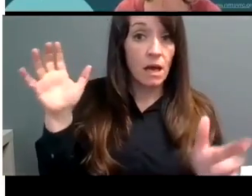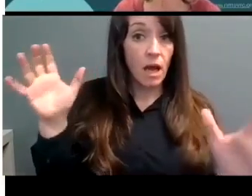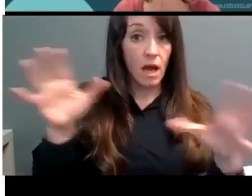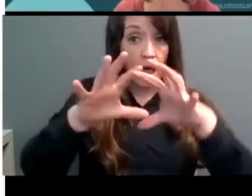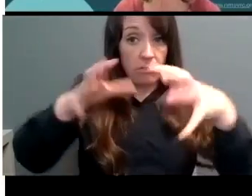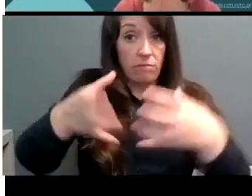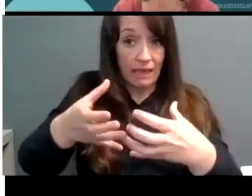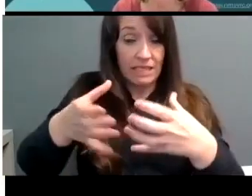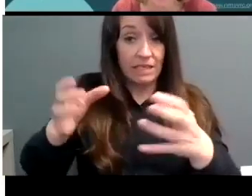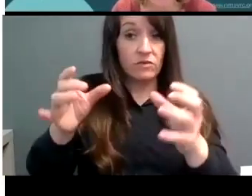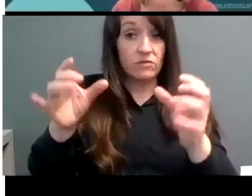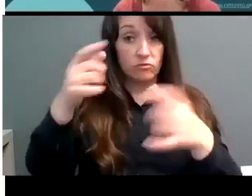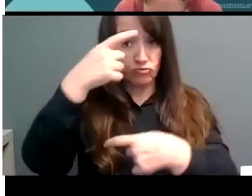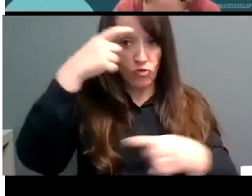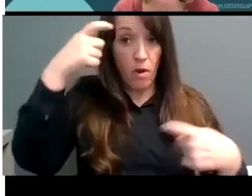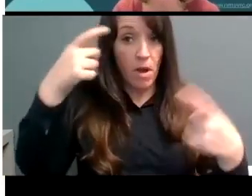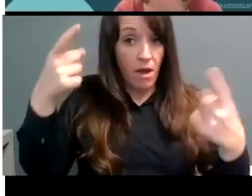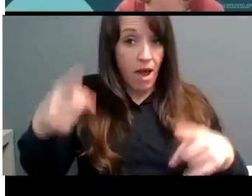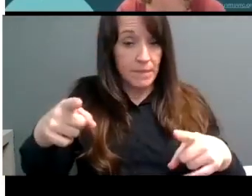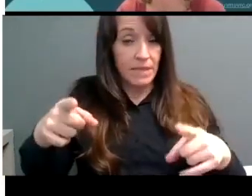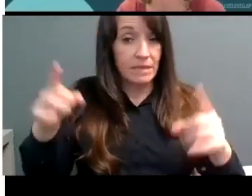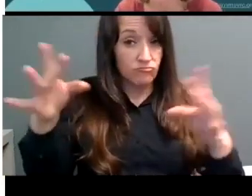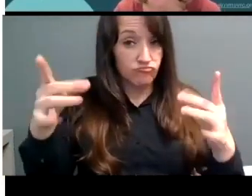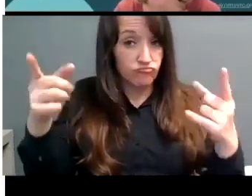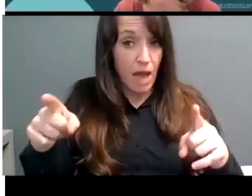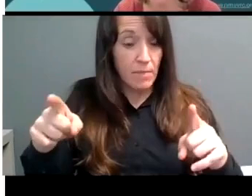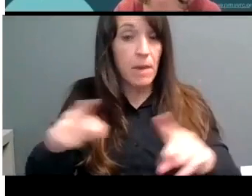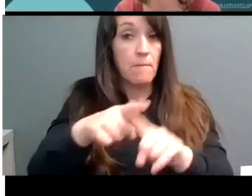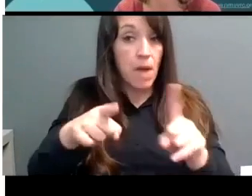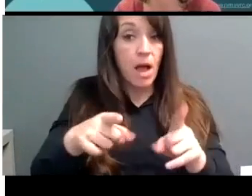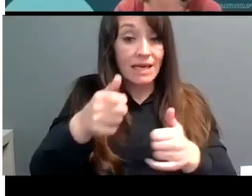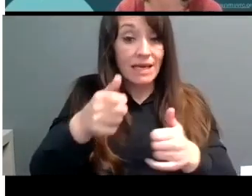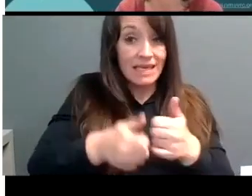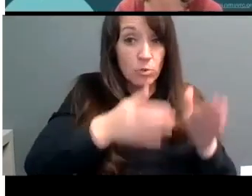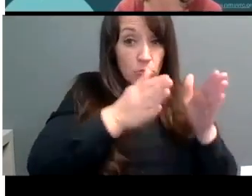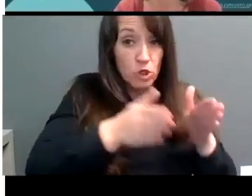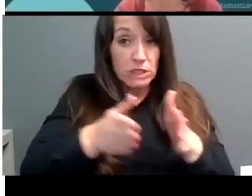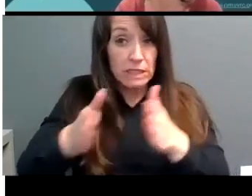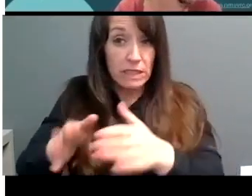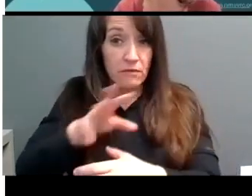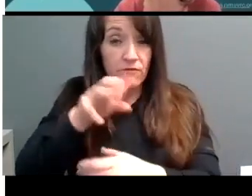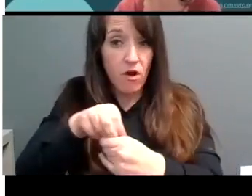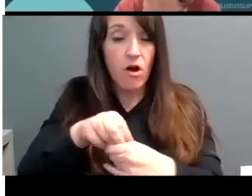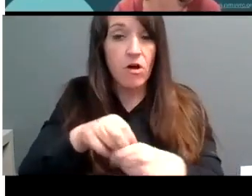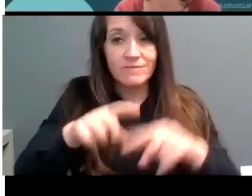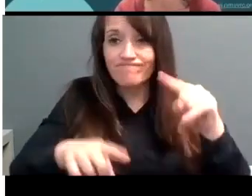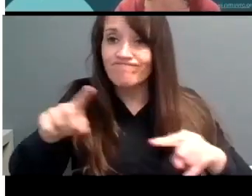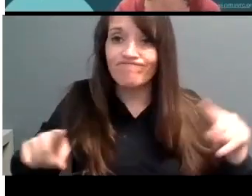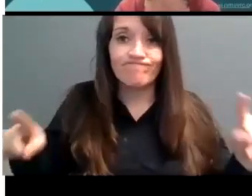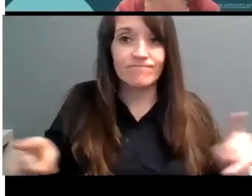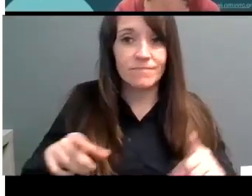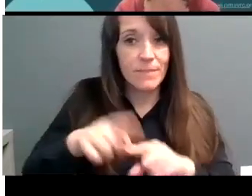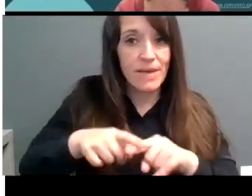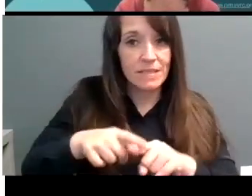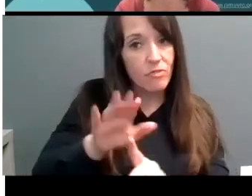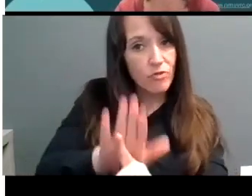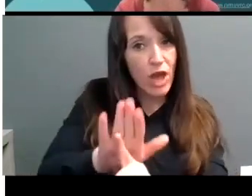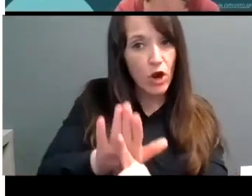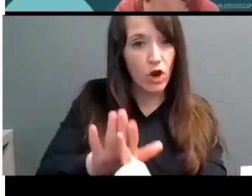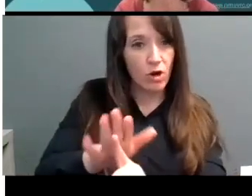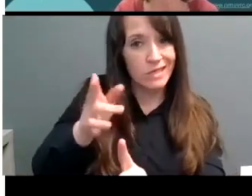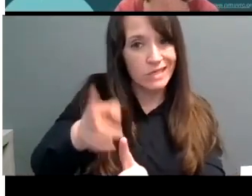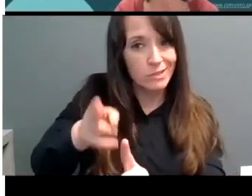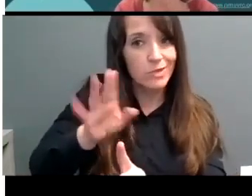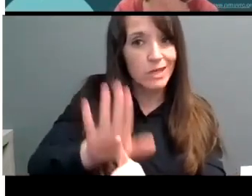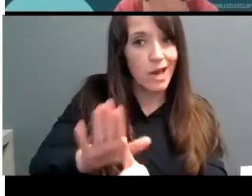each individual describes or thinks or responds to that is going to vary based on a lot of those individual factors that we were talking